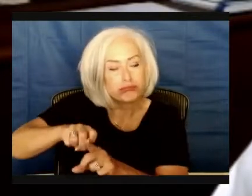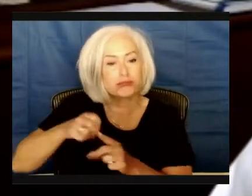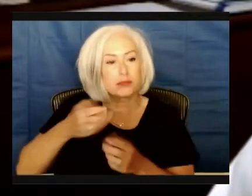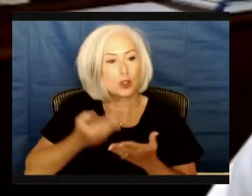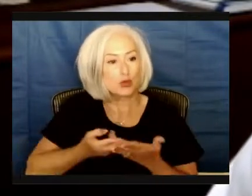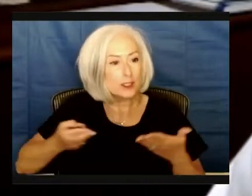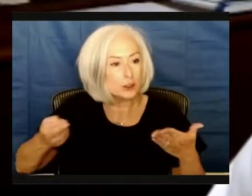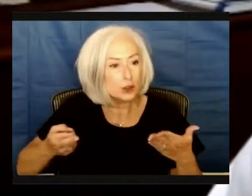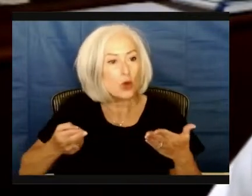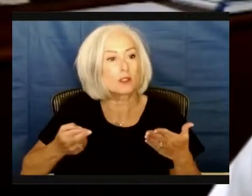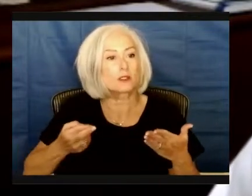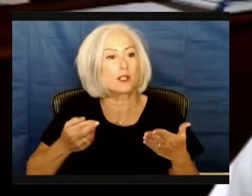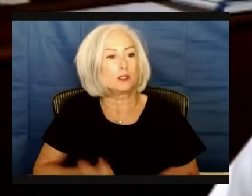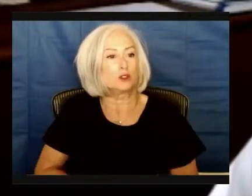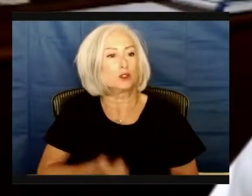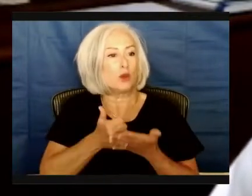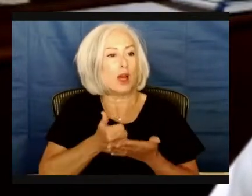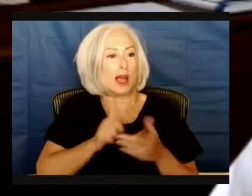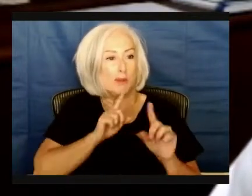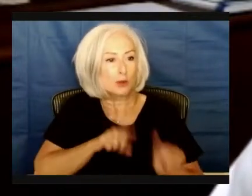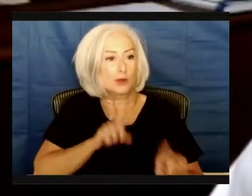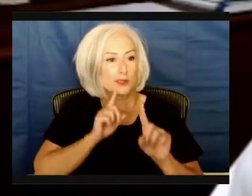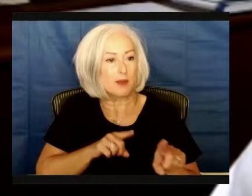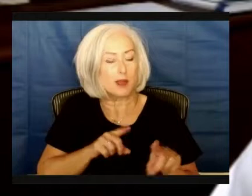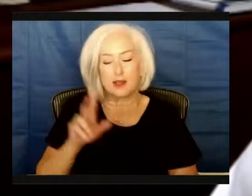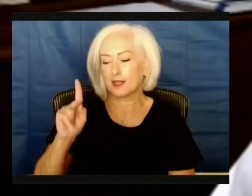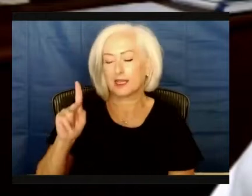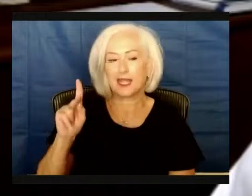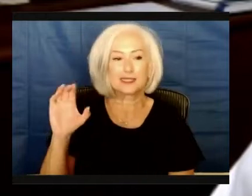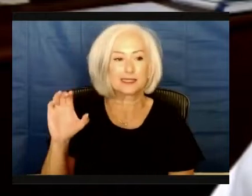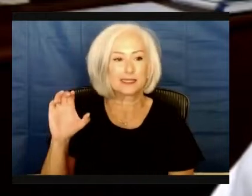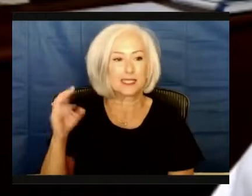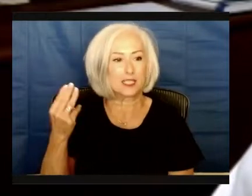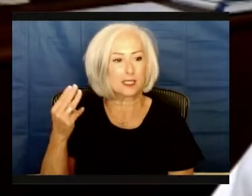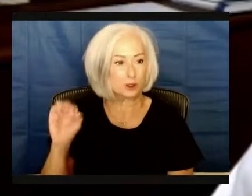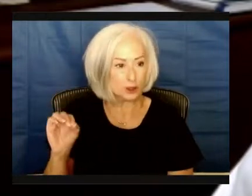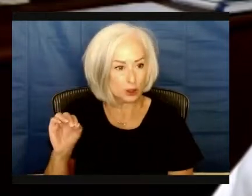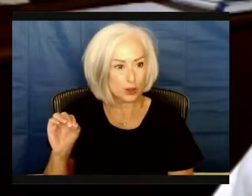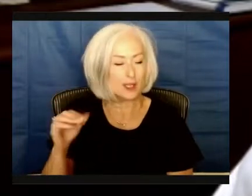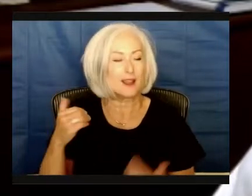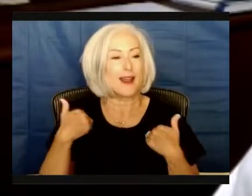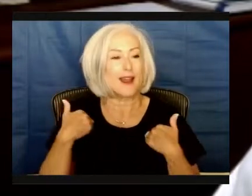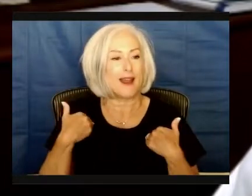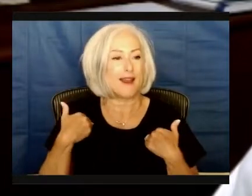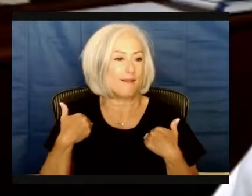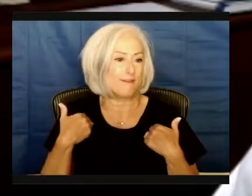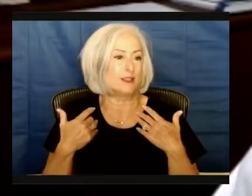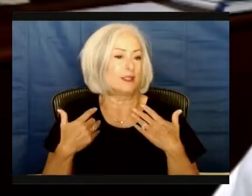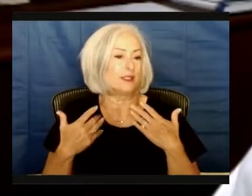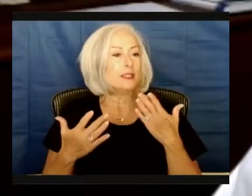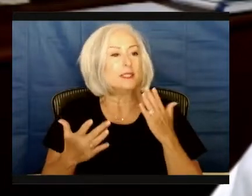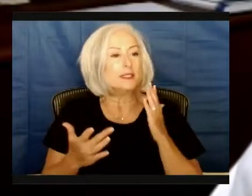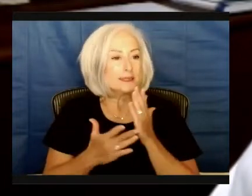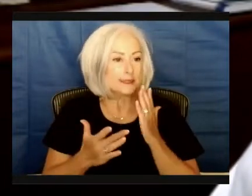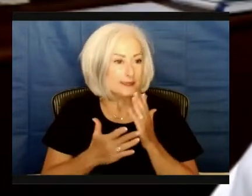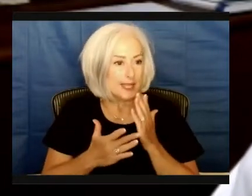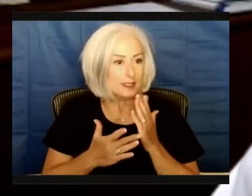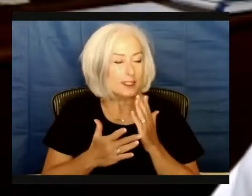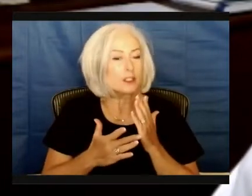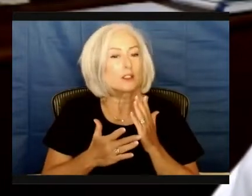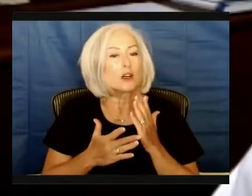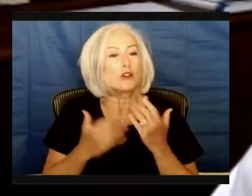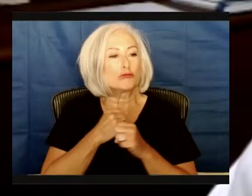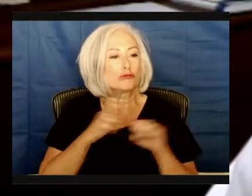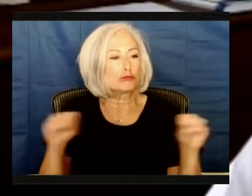respond. Kansas City, Missouri Fire Department has their technical rescue capability that were rostered and ready to deploy at